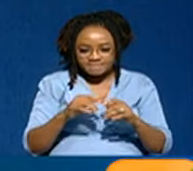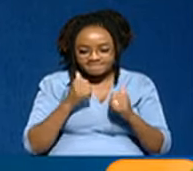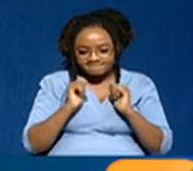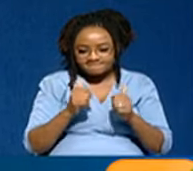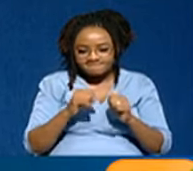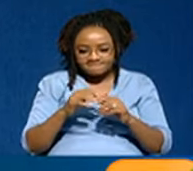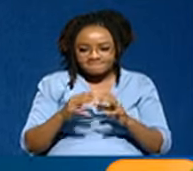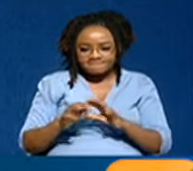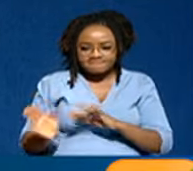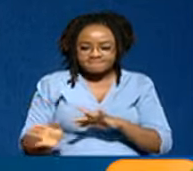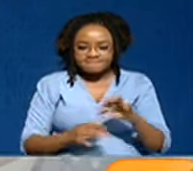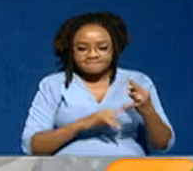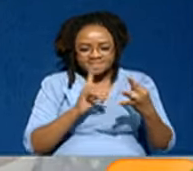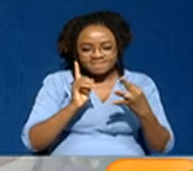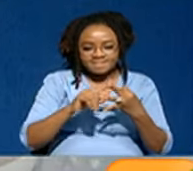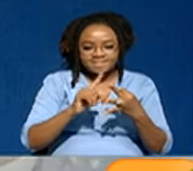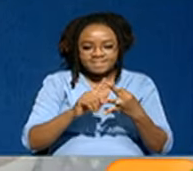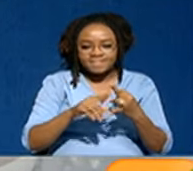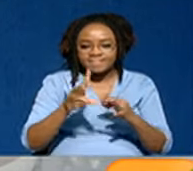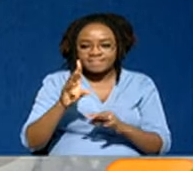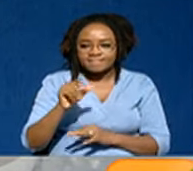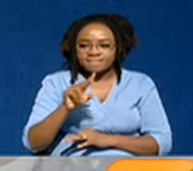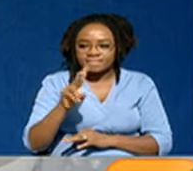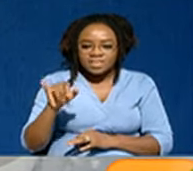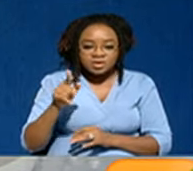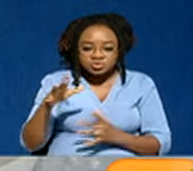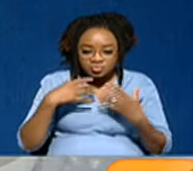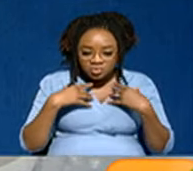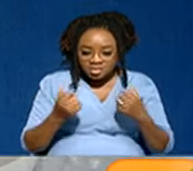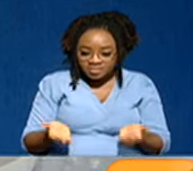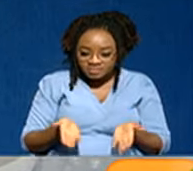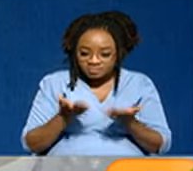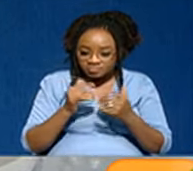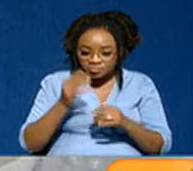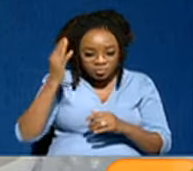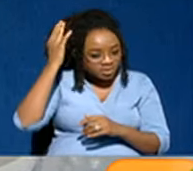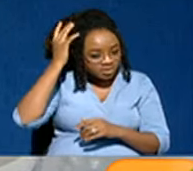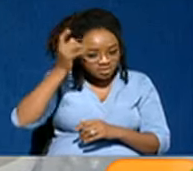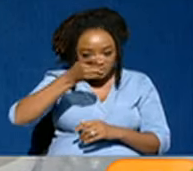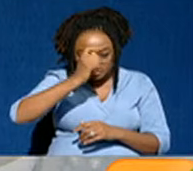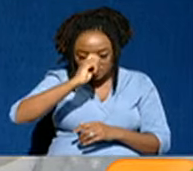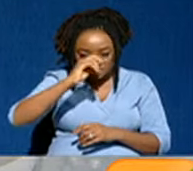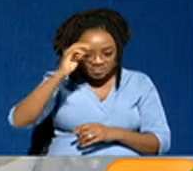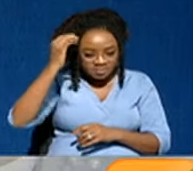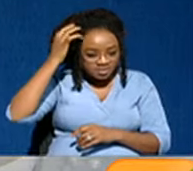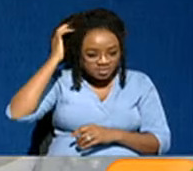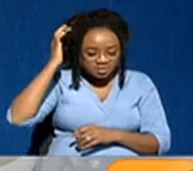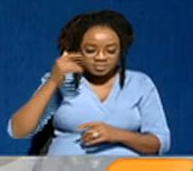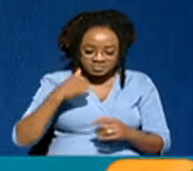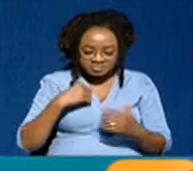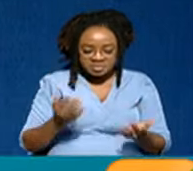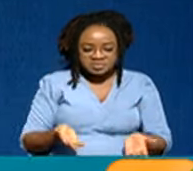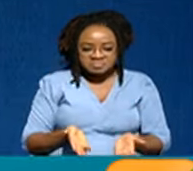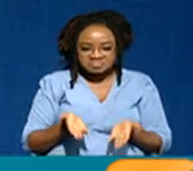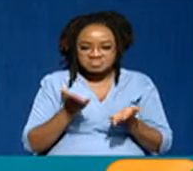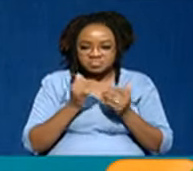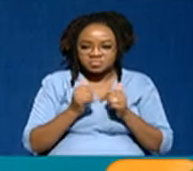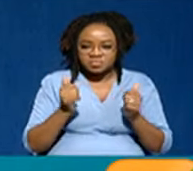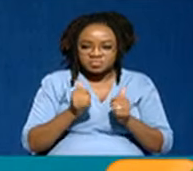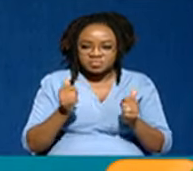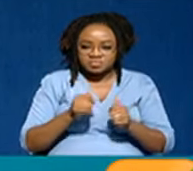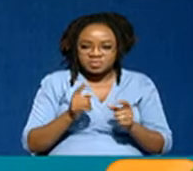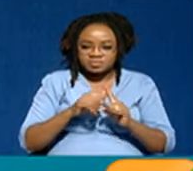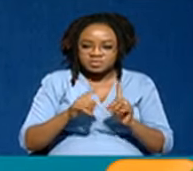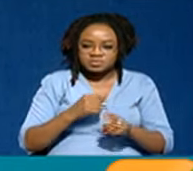All right. Thank Davji, you. As we close, how are you doing health-wise, first of all? Do you still have your cap on? No, I'm improving well. But as I say that, you